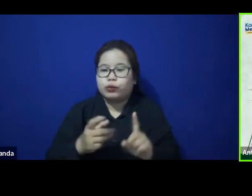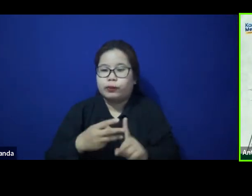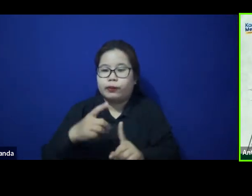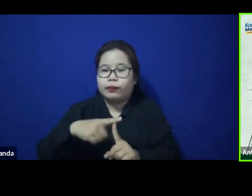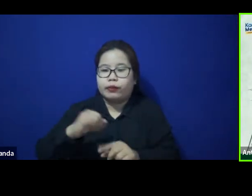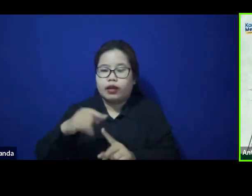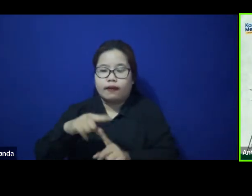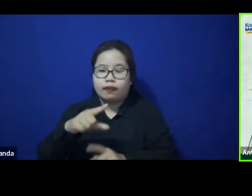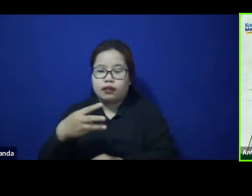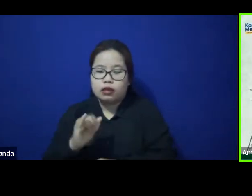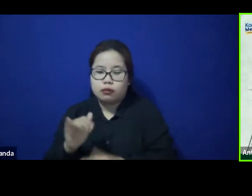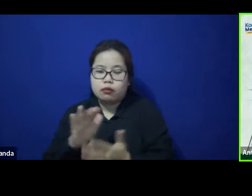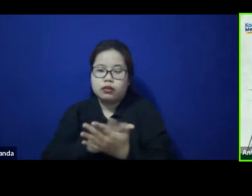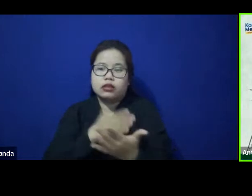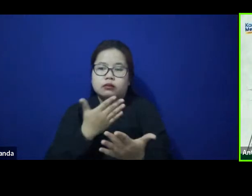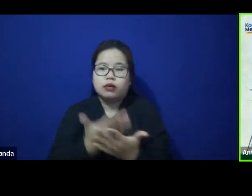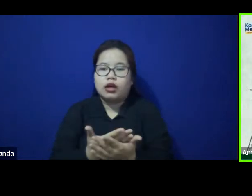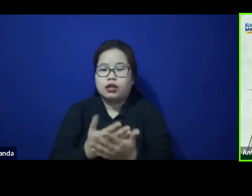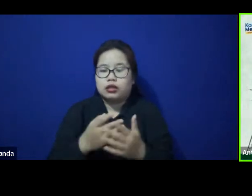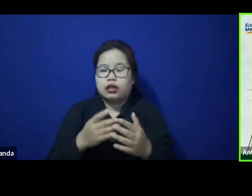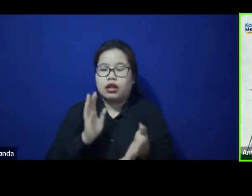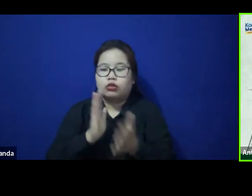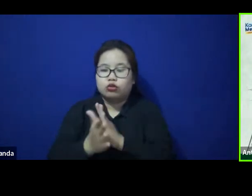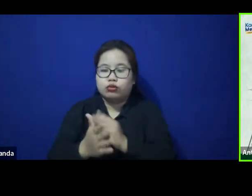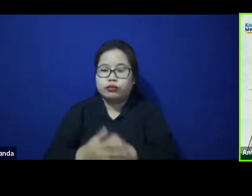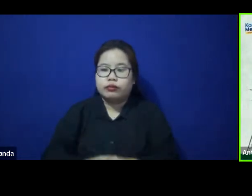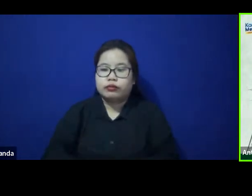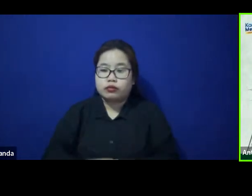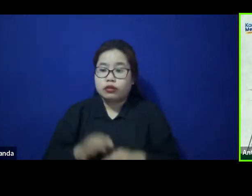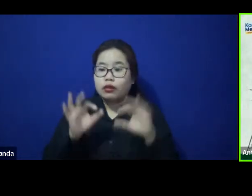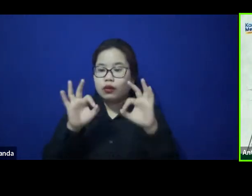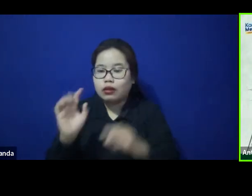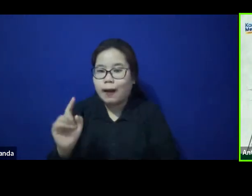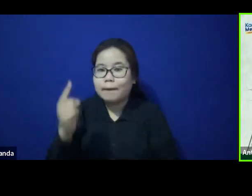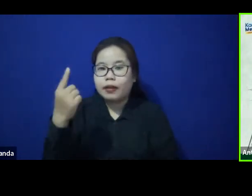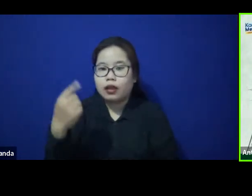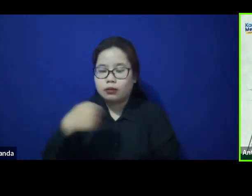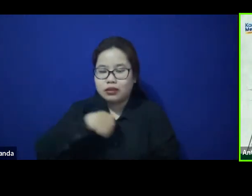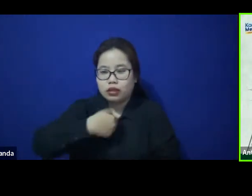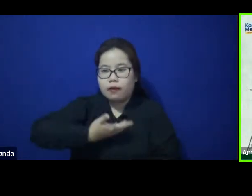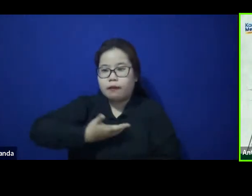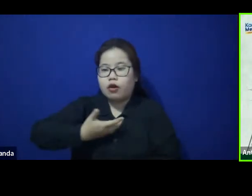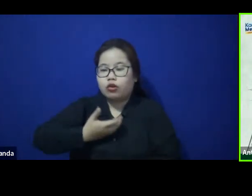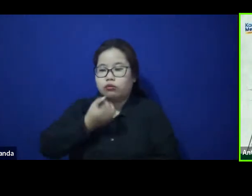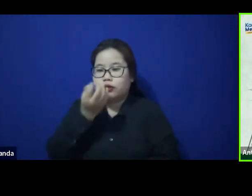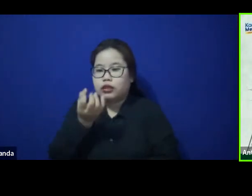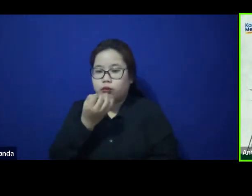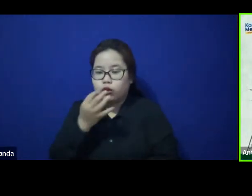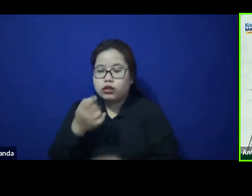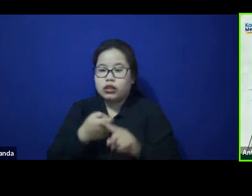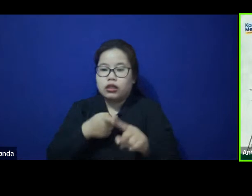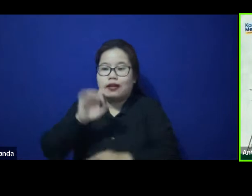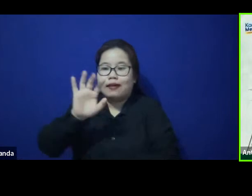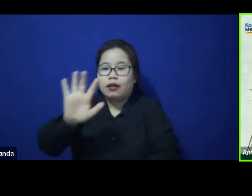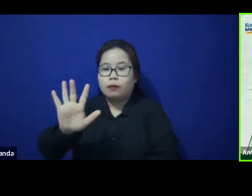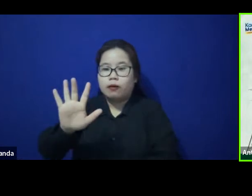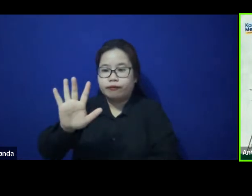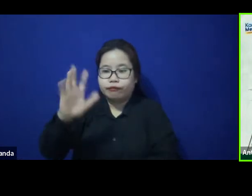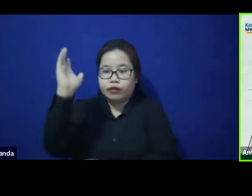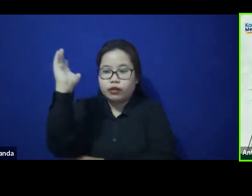interpreter. First, I would like to greet and welcome our 5 exceptional speakers